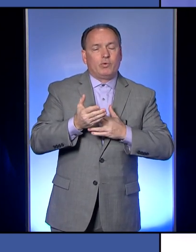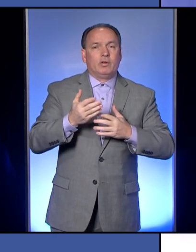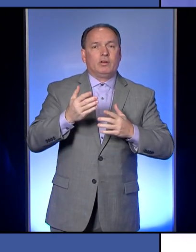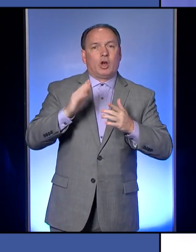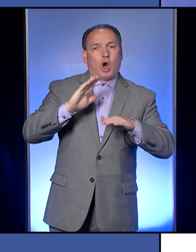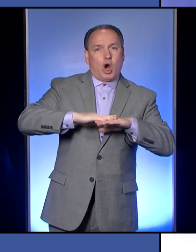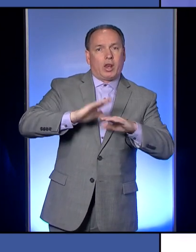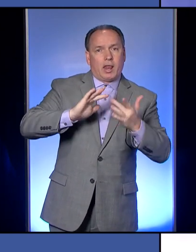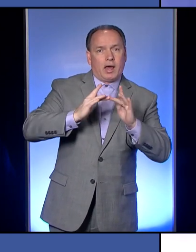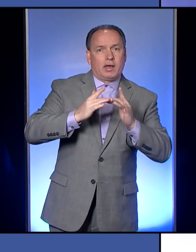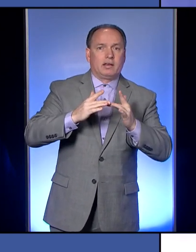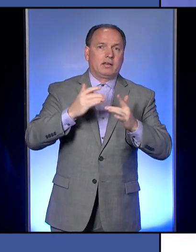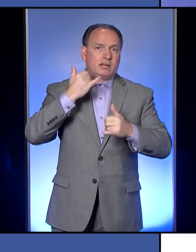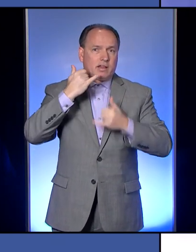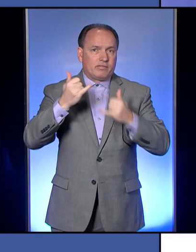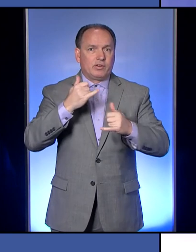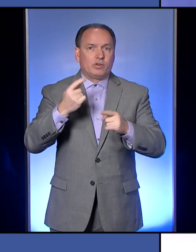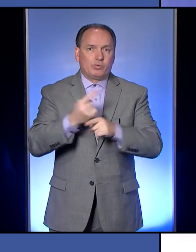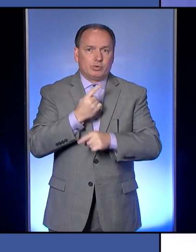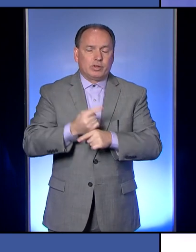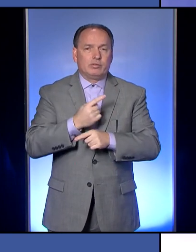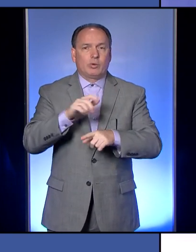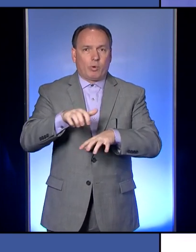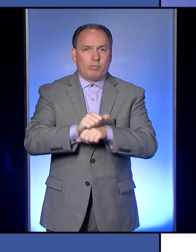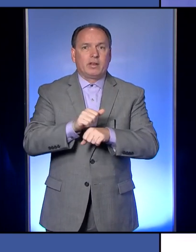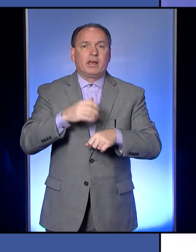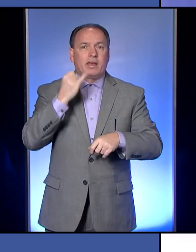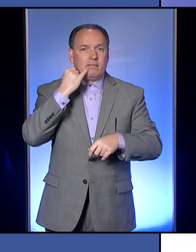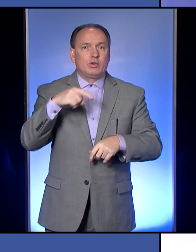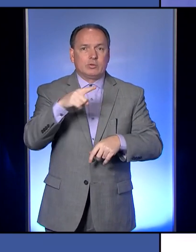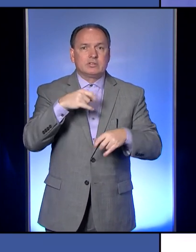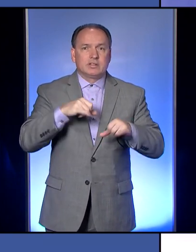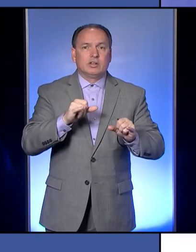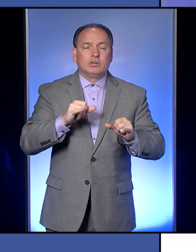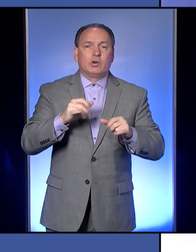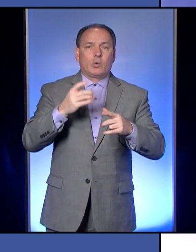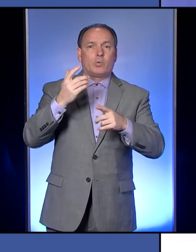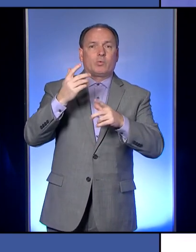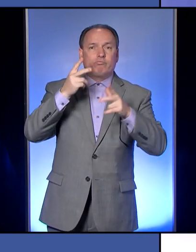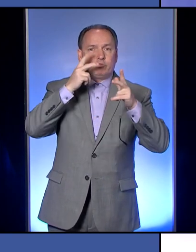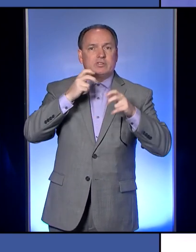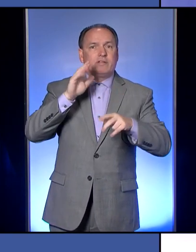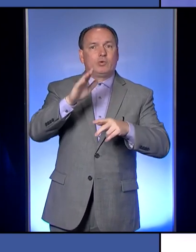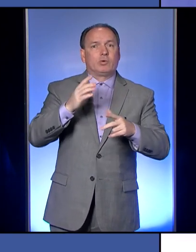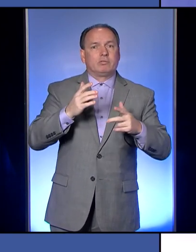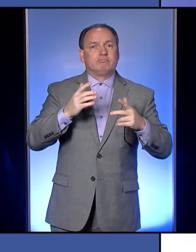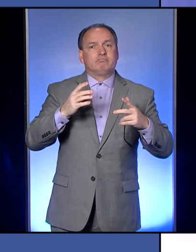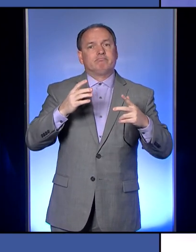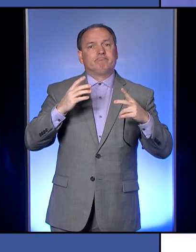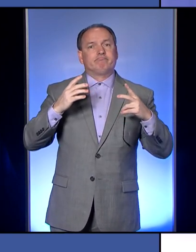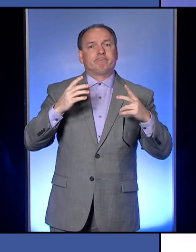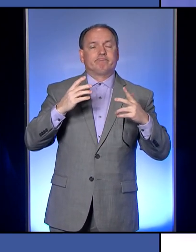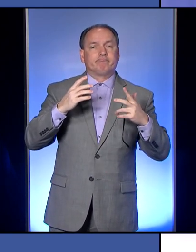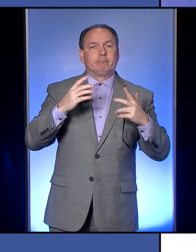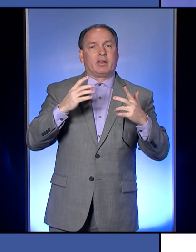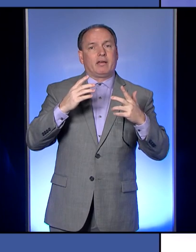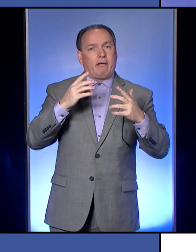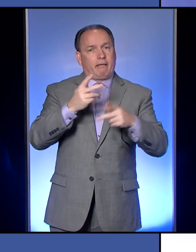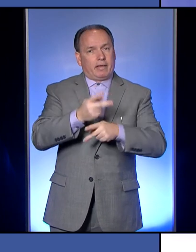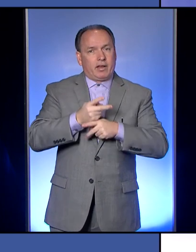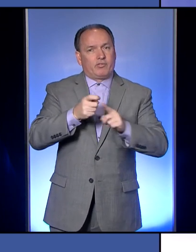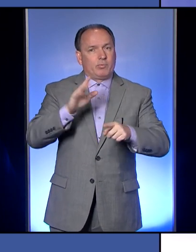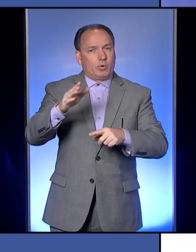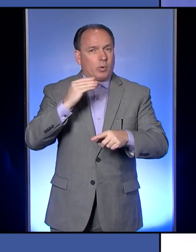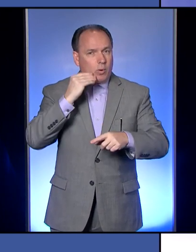routine appointments, and you can still receive your care from the comfort and the safety of your home. We understand it's a very